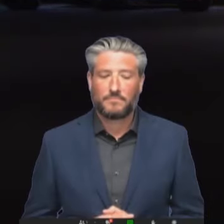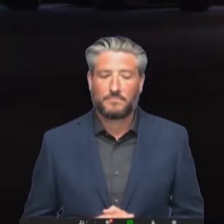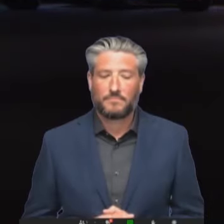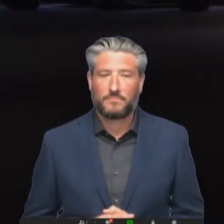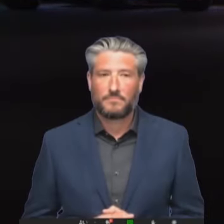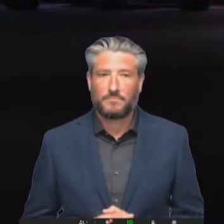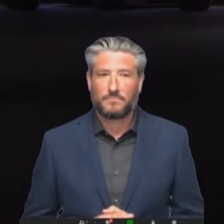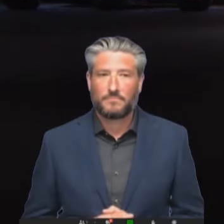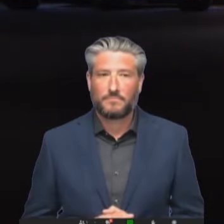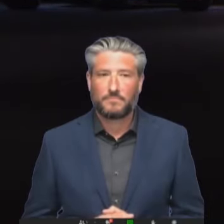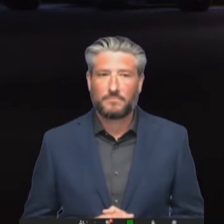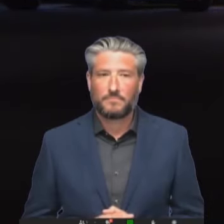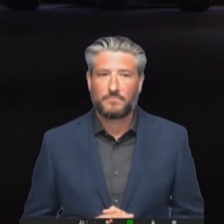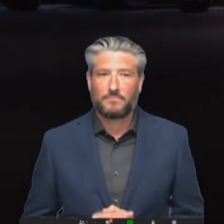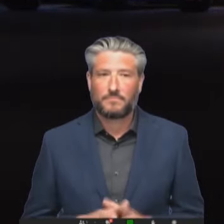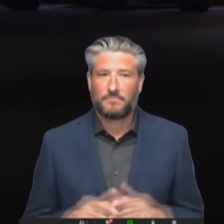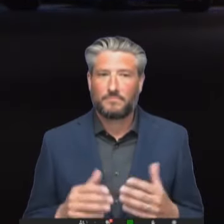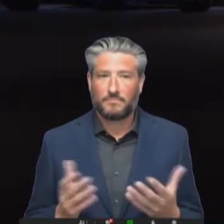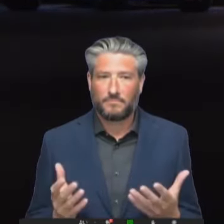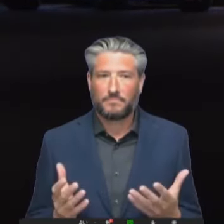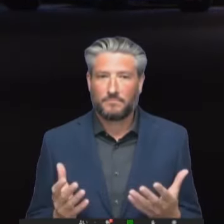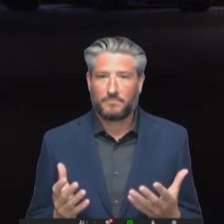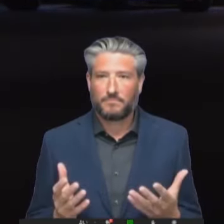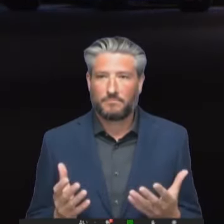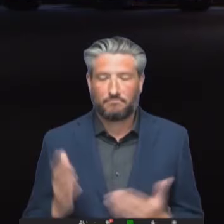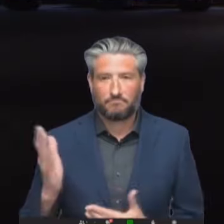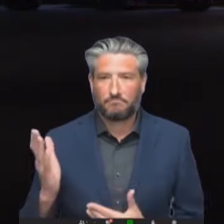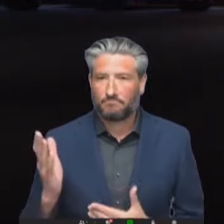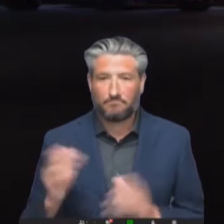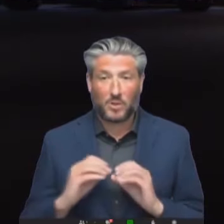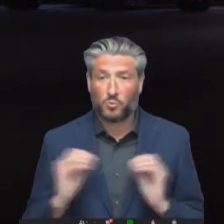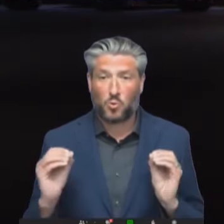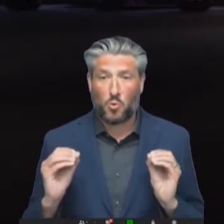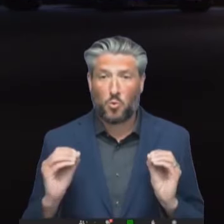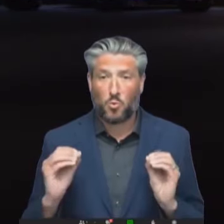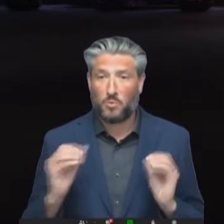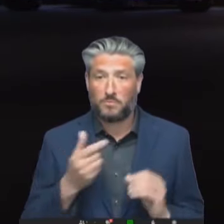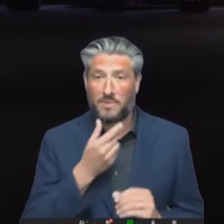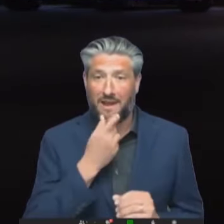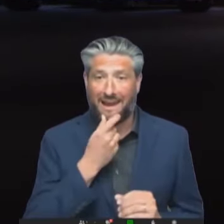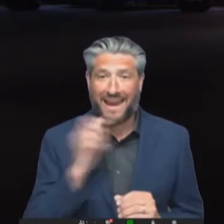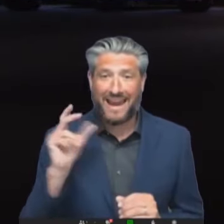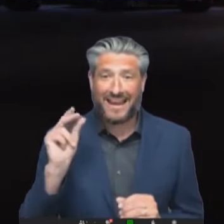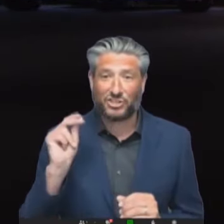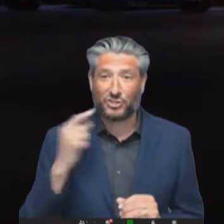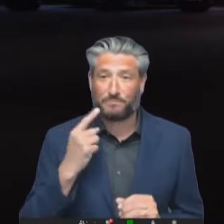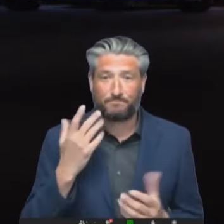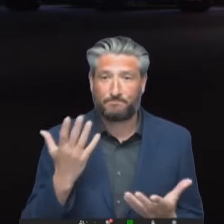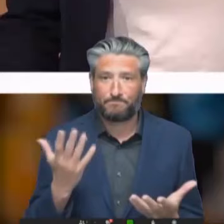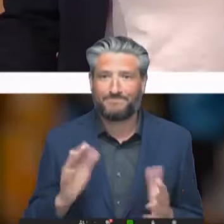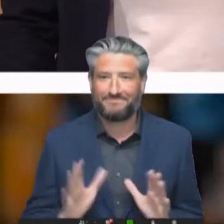Due to the current situation of the group, the Renault Board of Directors has decided not to propose the distribution of dividends to the